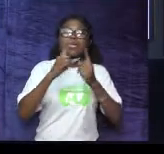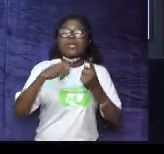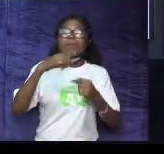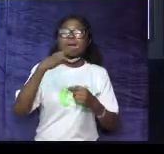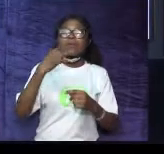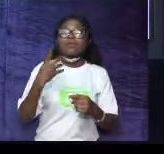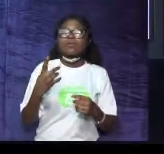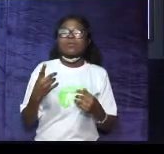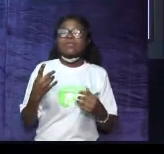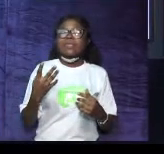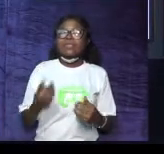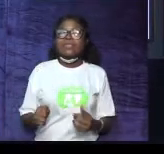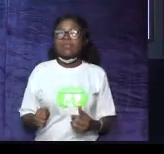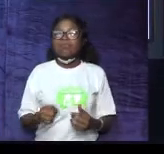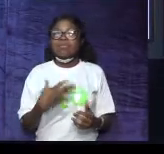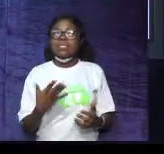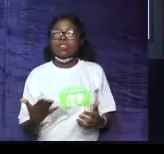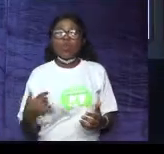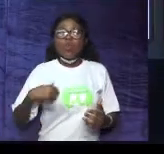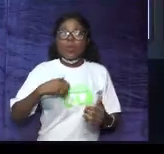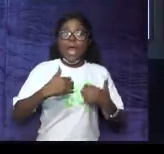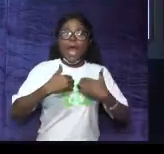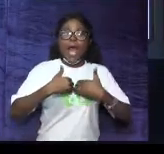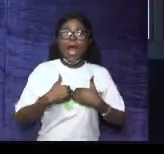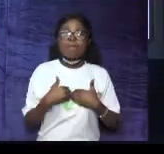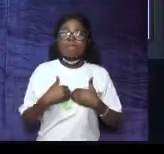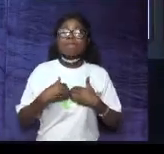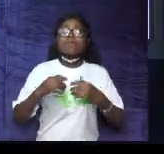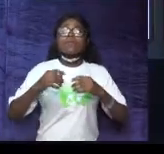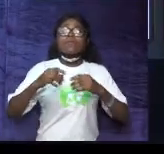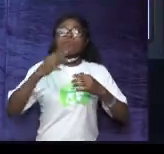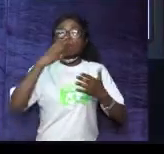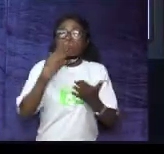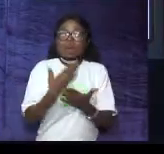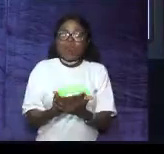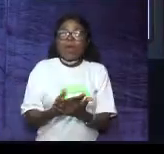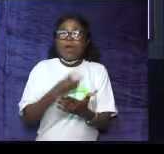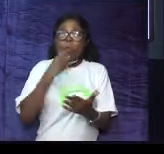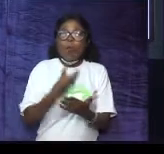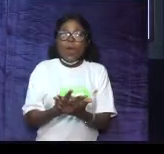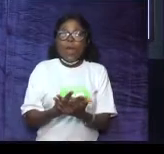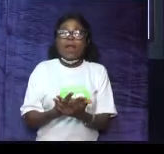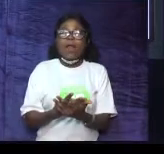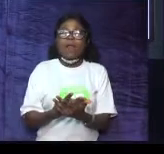Not talking about the facilities. We have a well-equipped library,